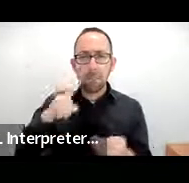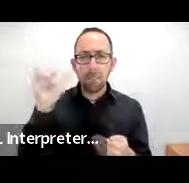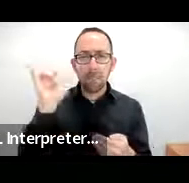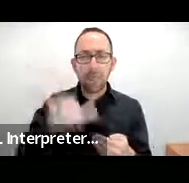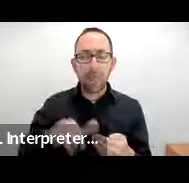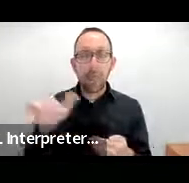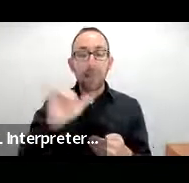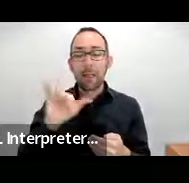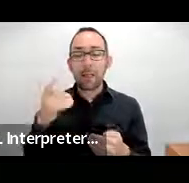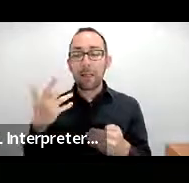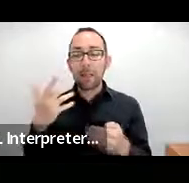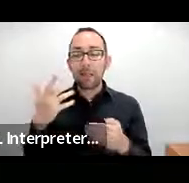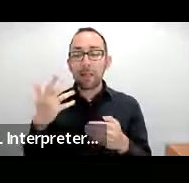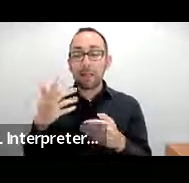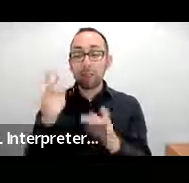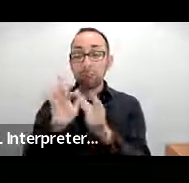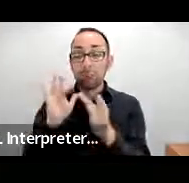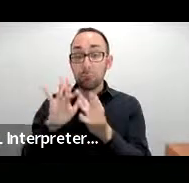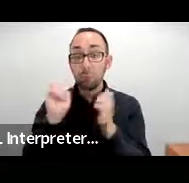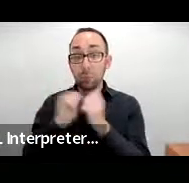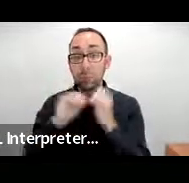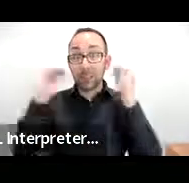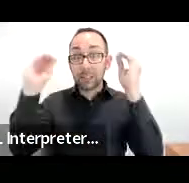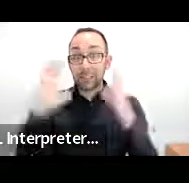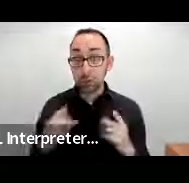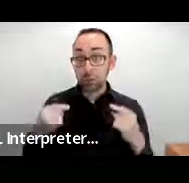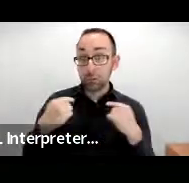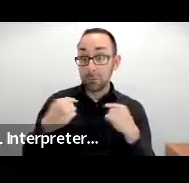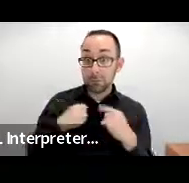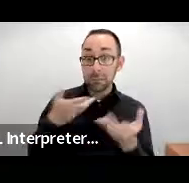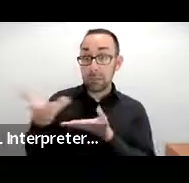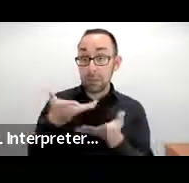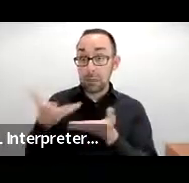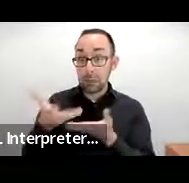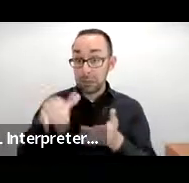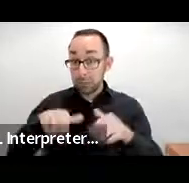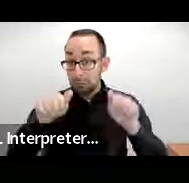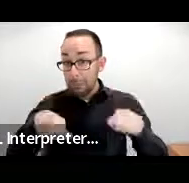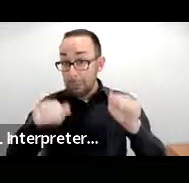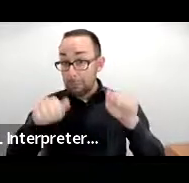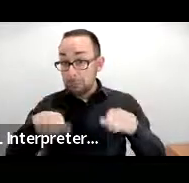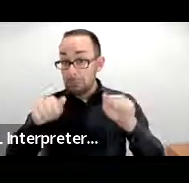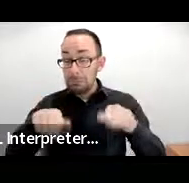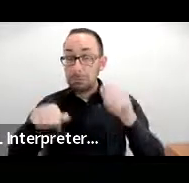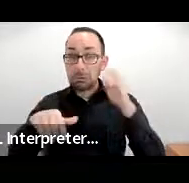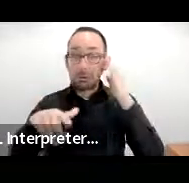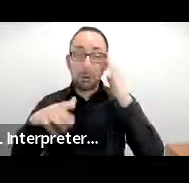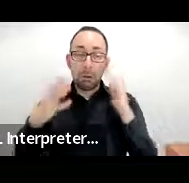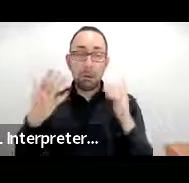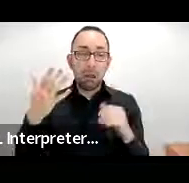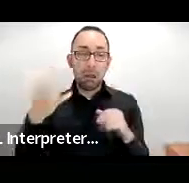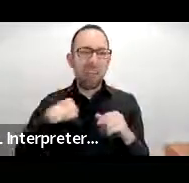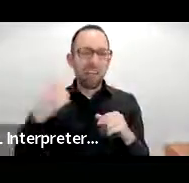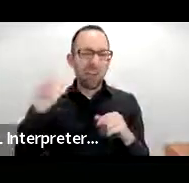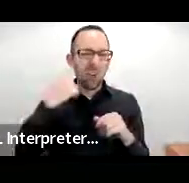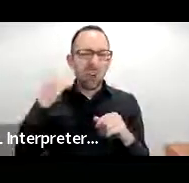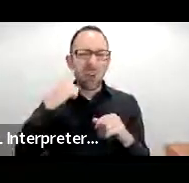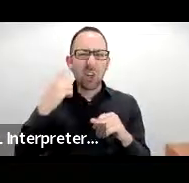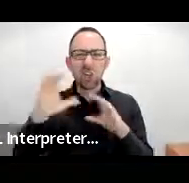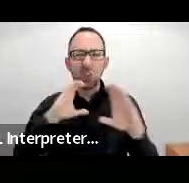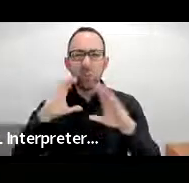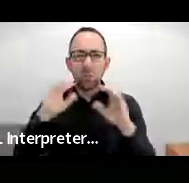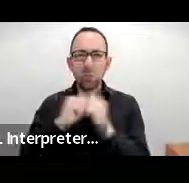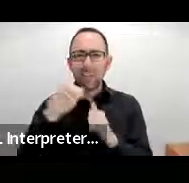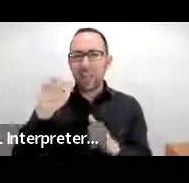far as, you know, kind of keeping that communication with me to make sure he's where he needs to be. Is that kind of I've heard a lot that the communication with